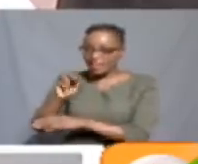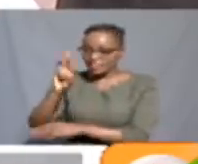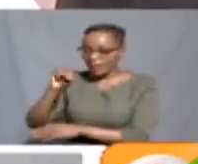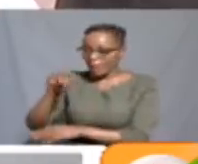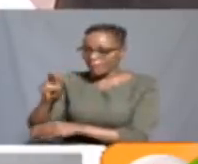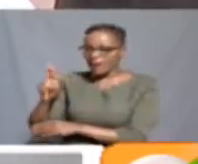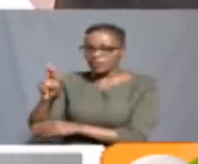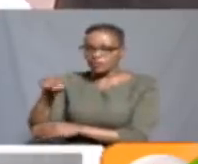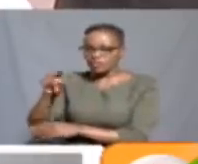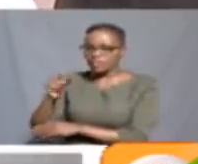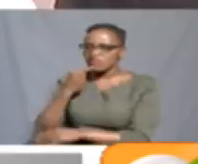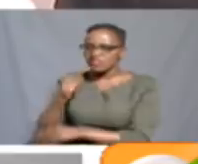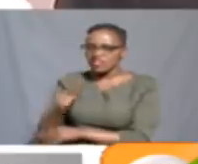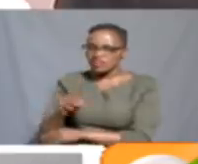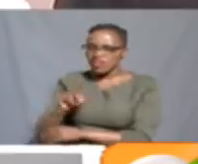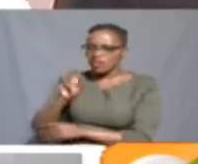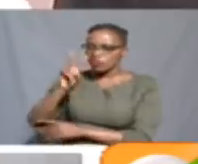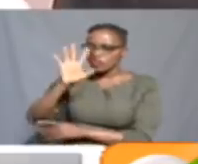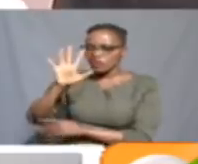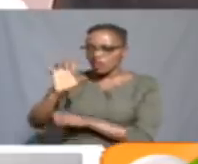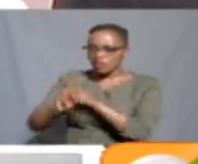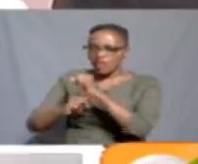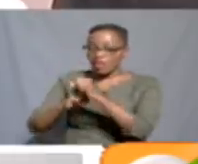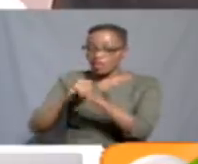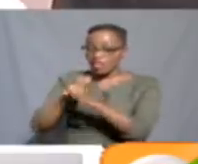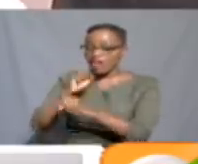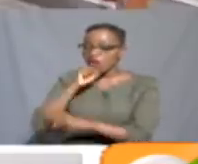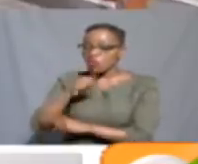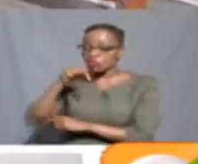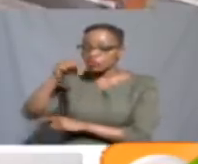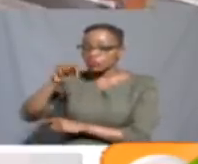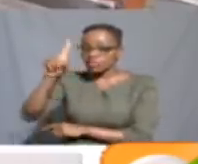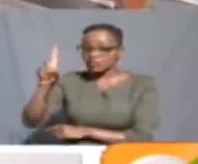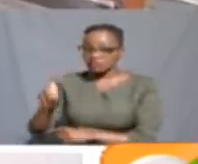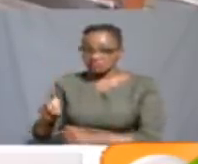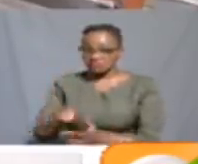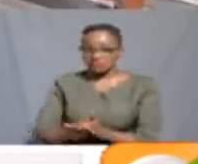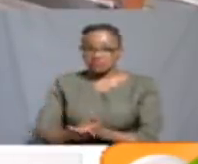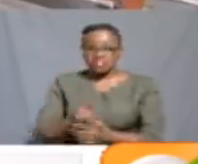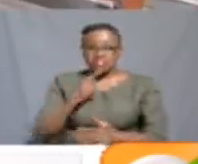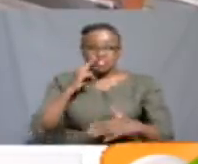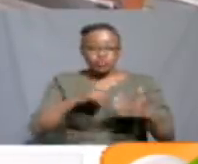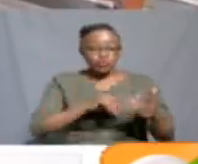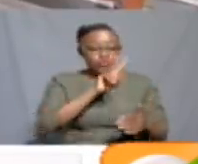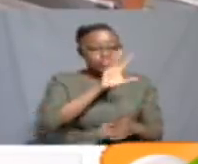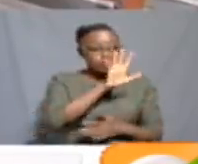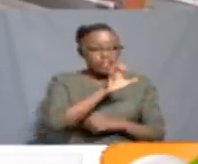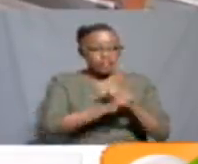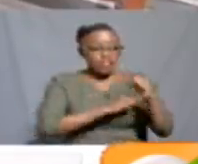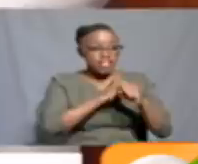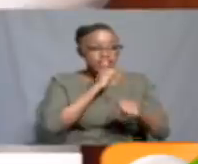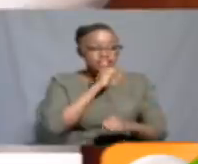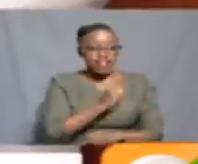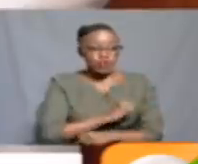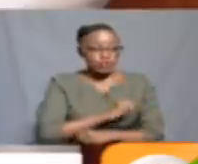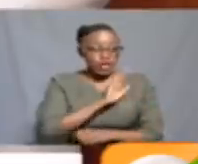what he would tell a 25-year-old today. I'd tell a 25-year-old today, I said,